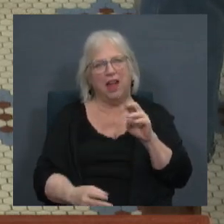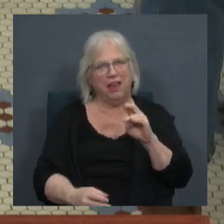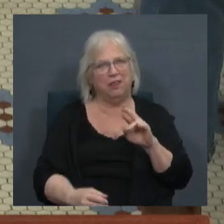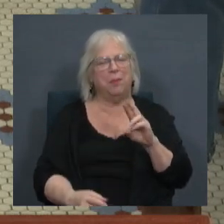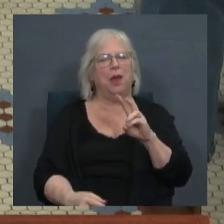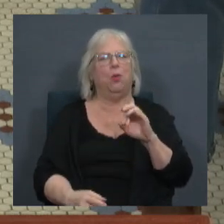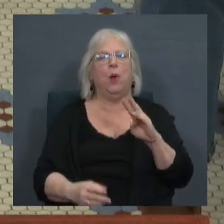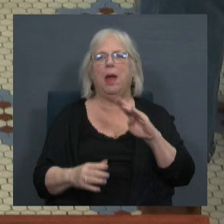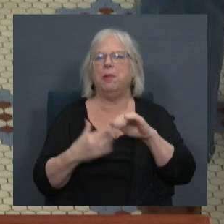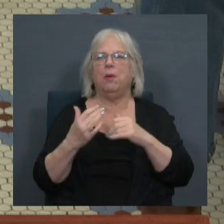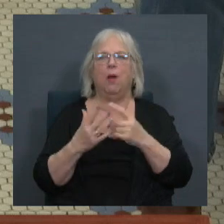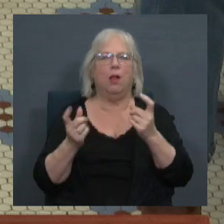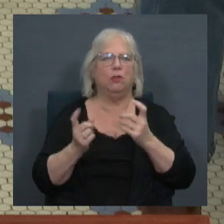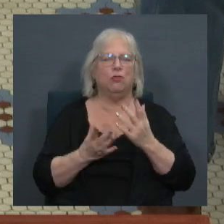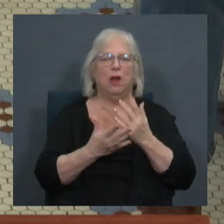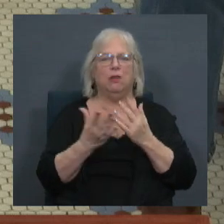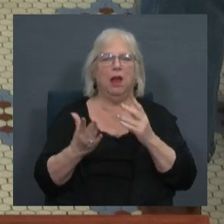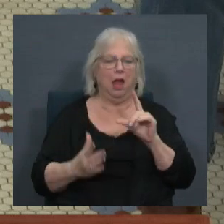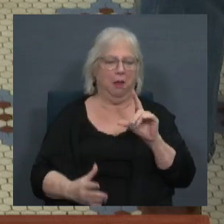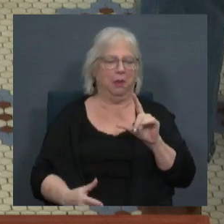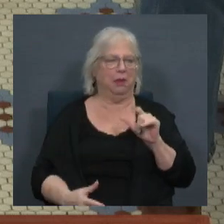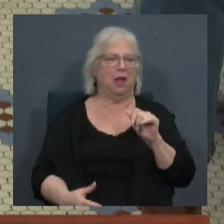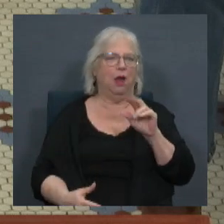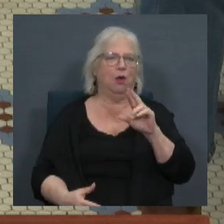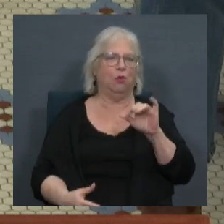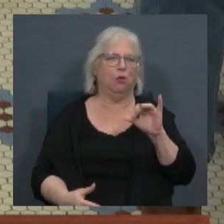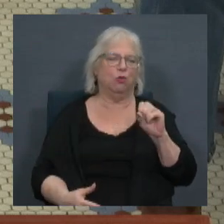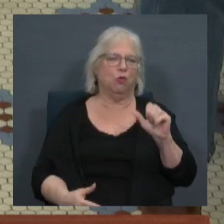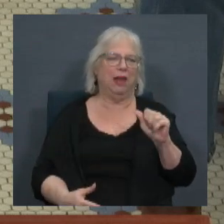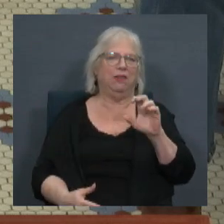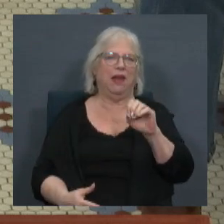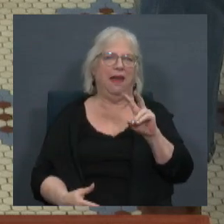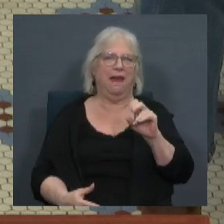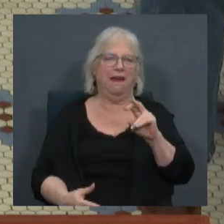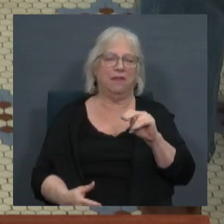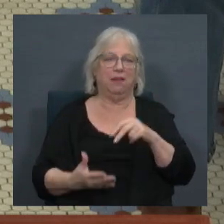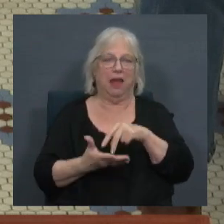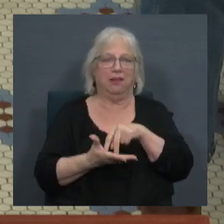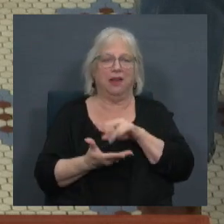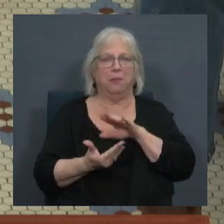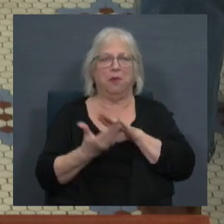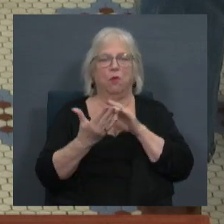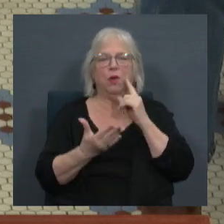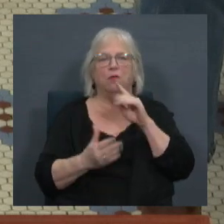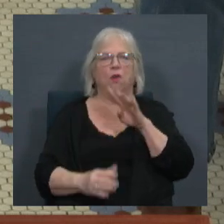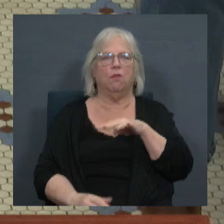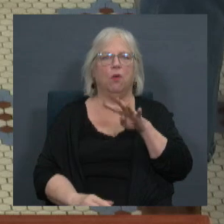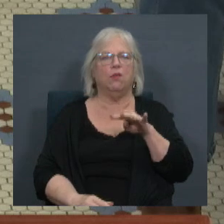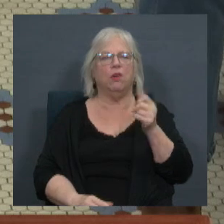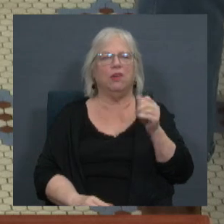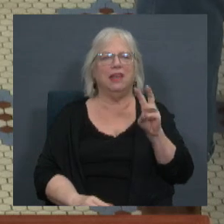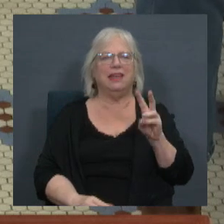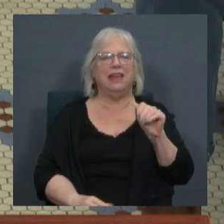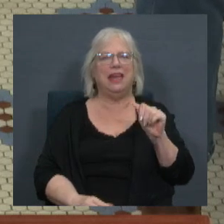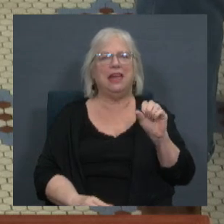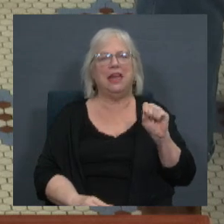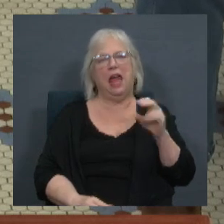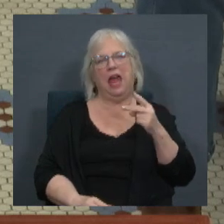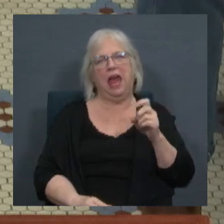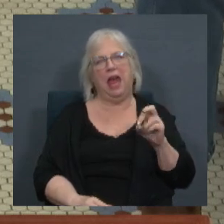all of the directors. I'm Larissa Evans. I stand before you for 4416 Asher